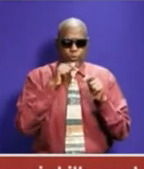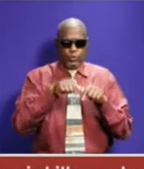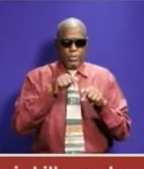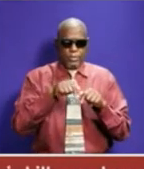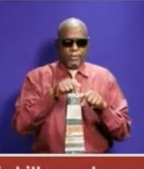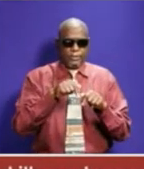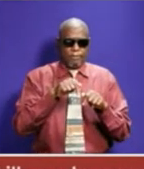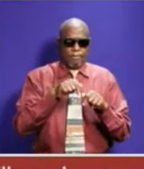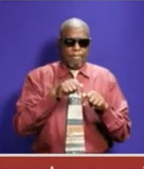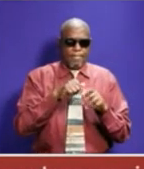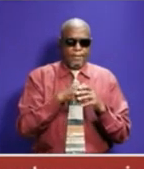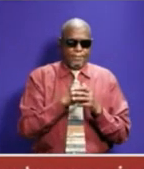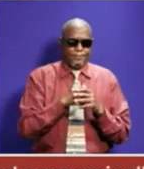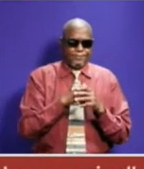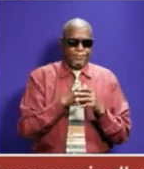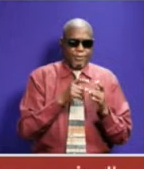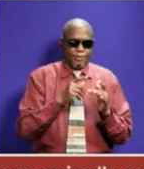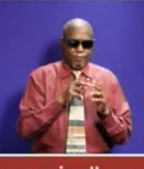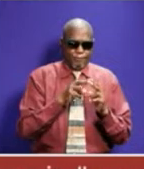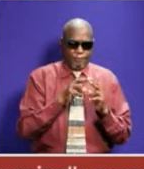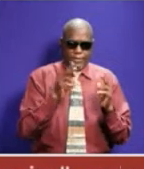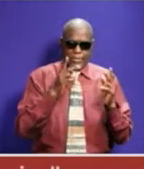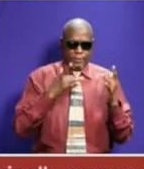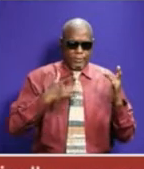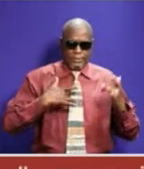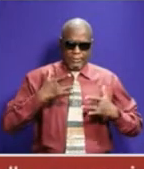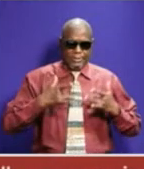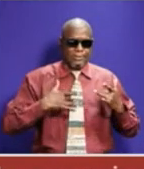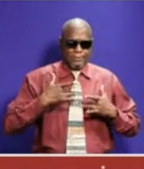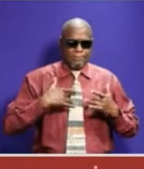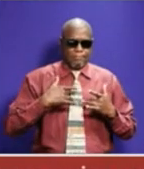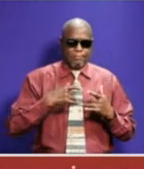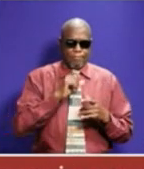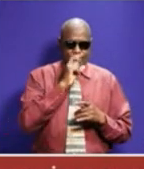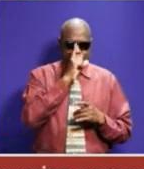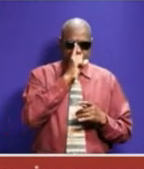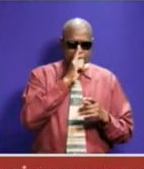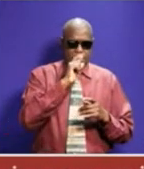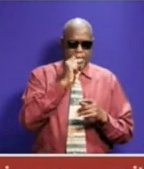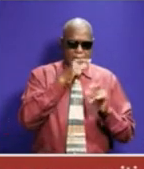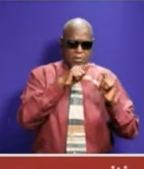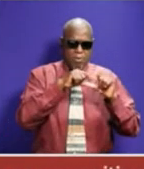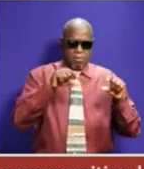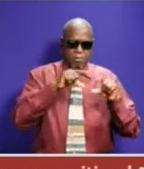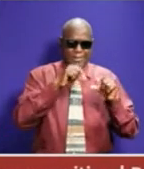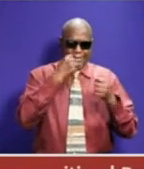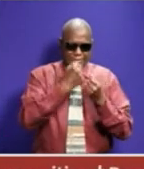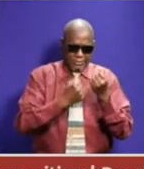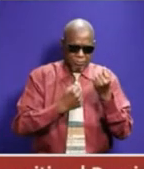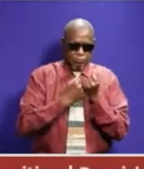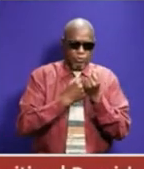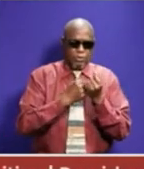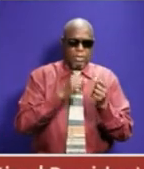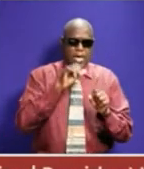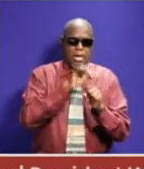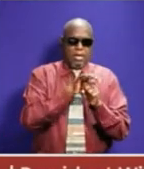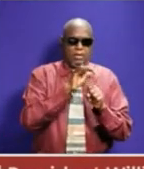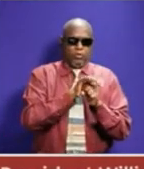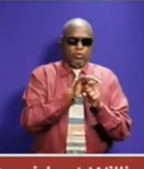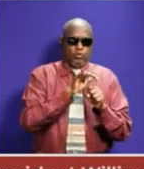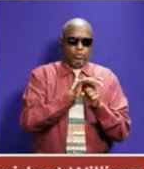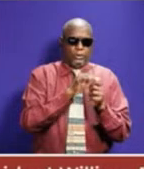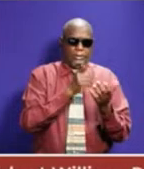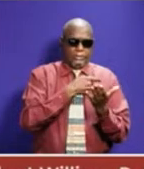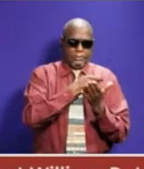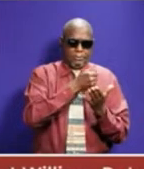was very exciting because first and foremost, Kenya Pipeline Company facilitated a lot of the conveniences that